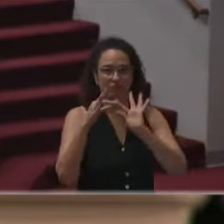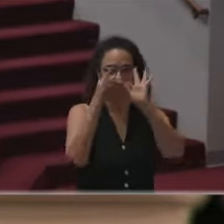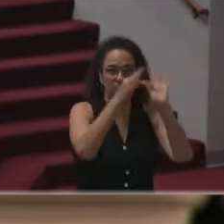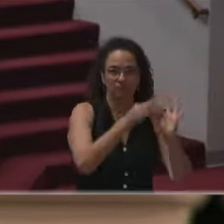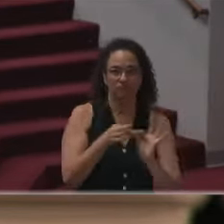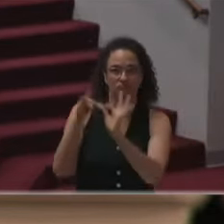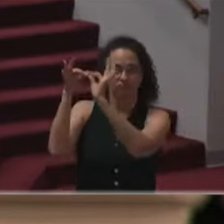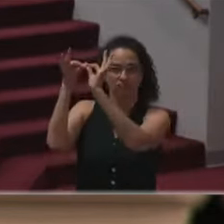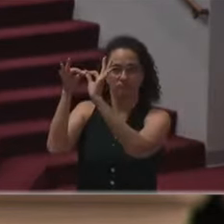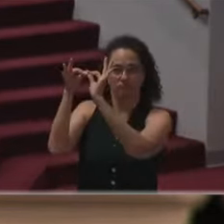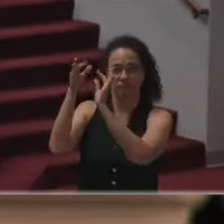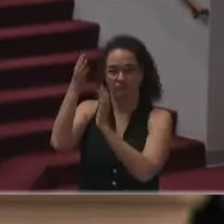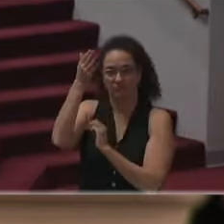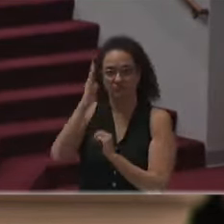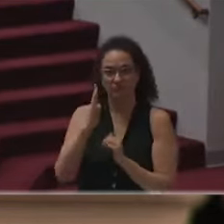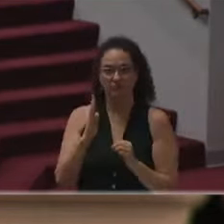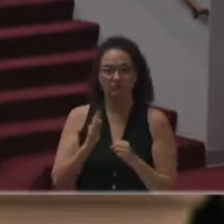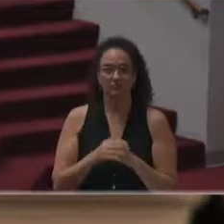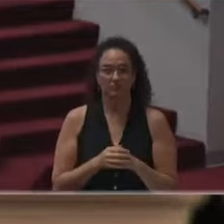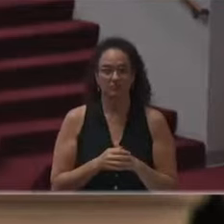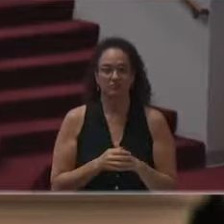We probably have some young people who